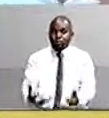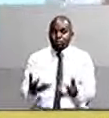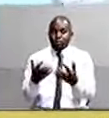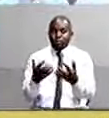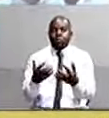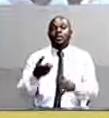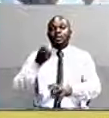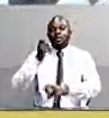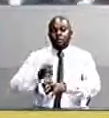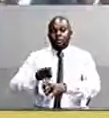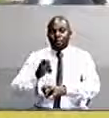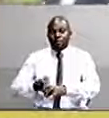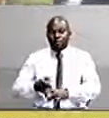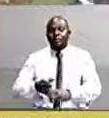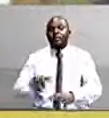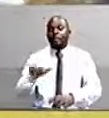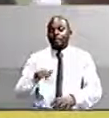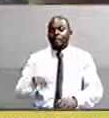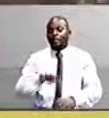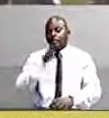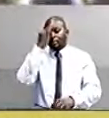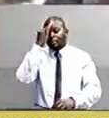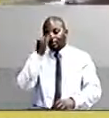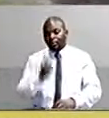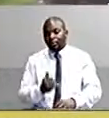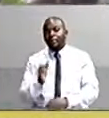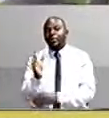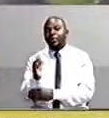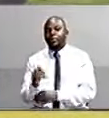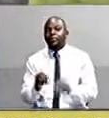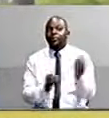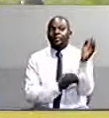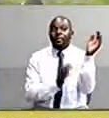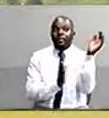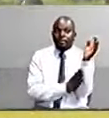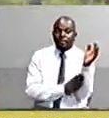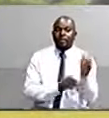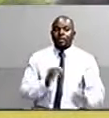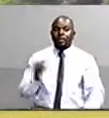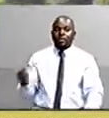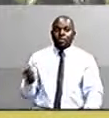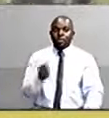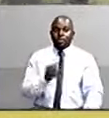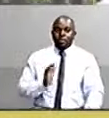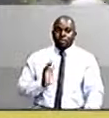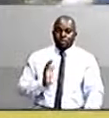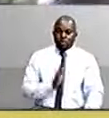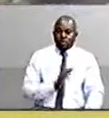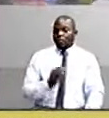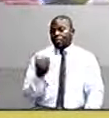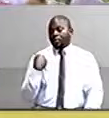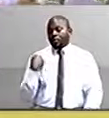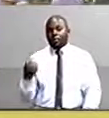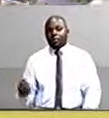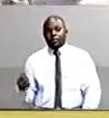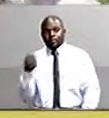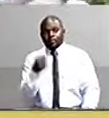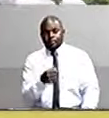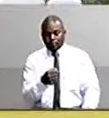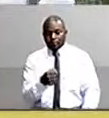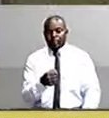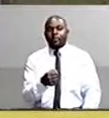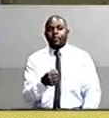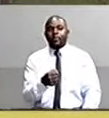area. This is why the Minister of Energy is coming on board with the recently appointed portfolio